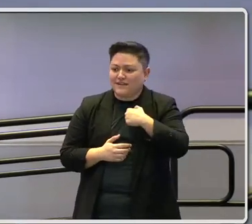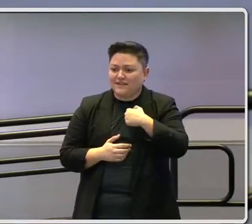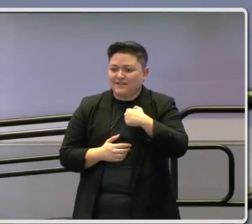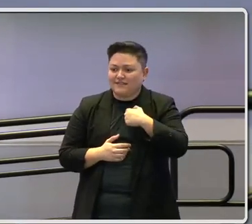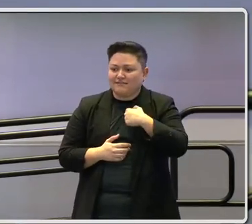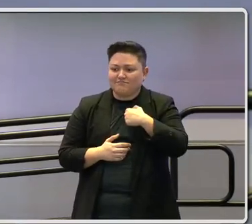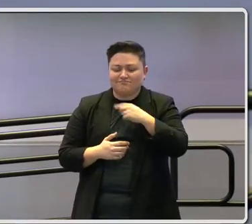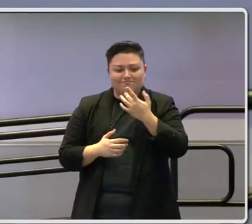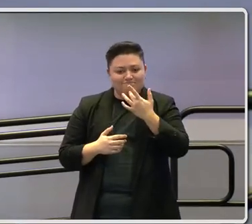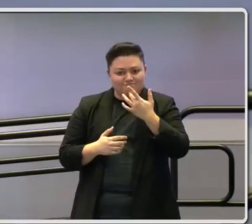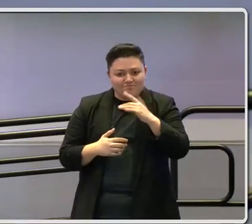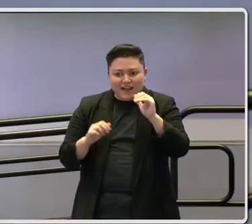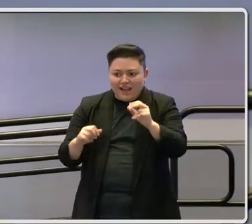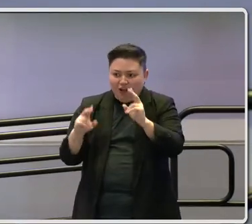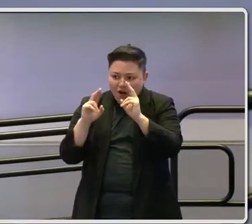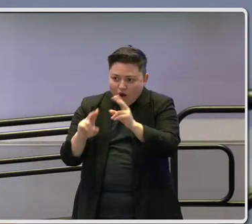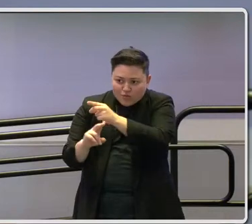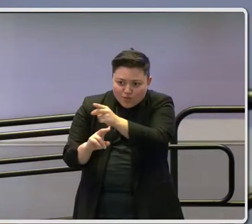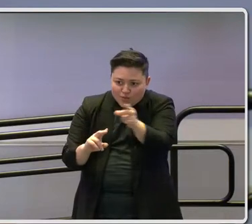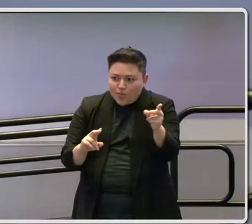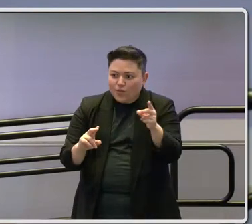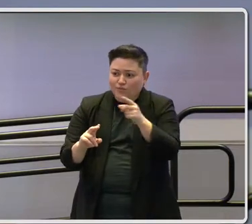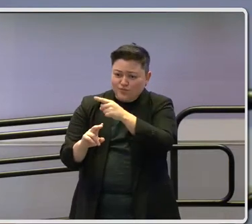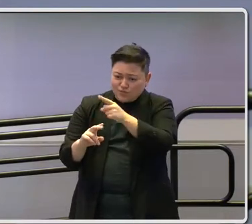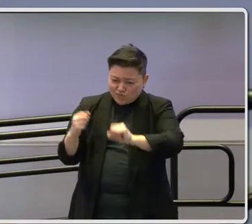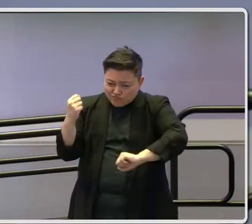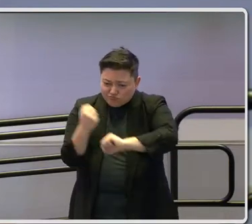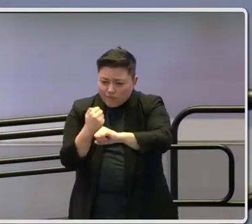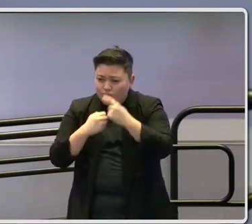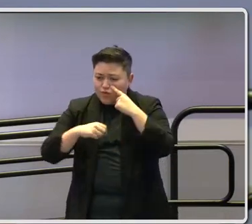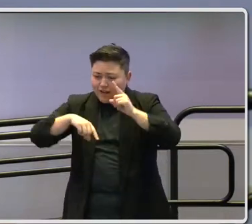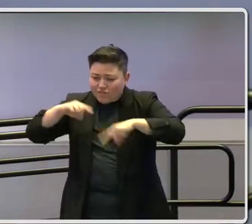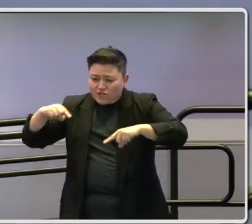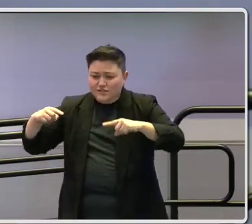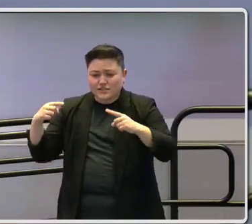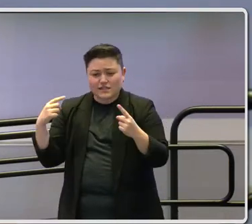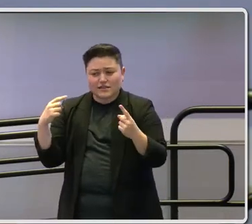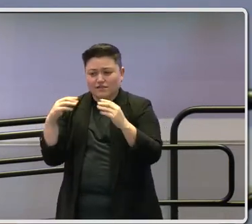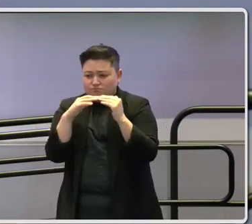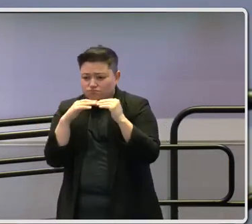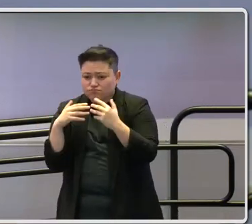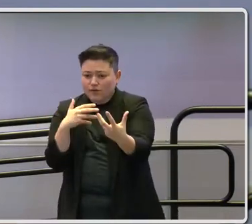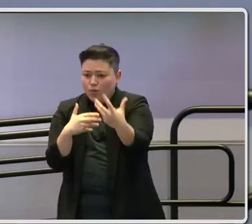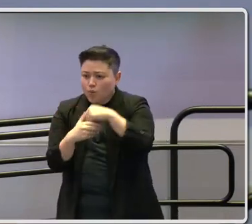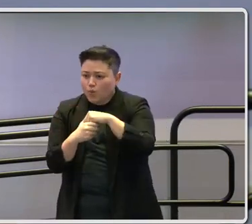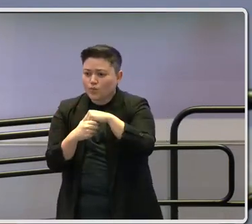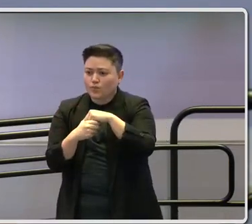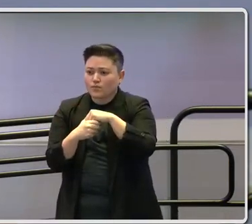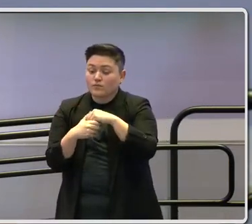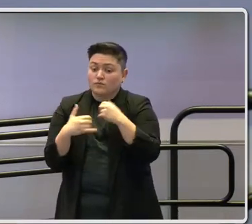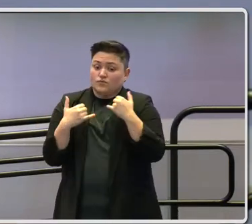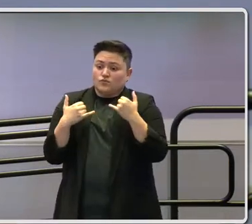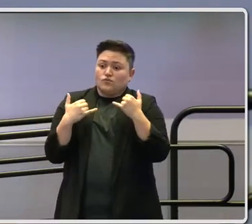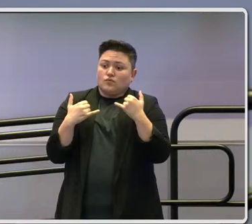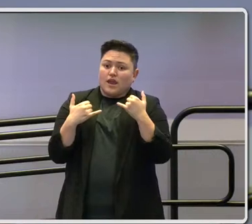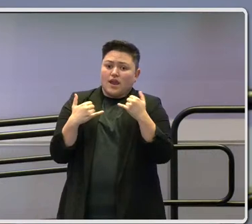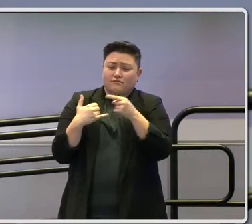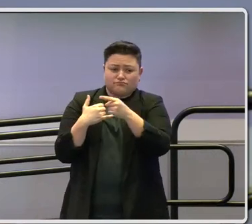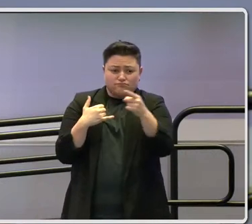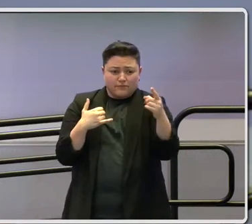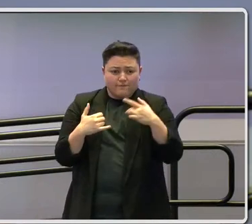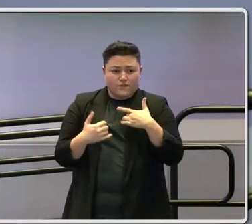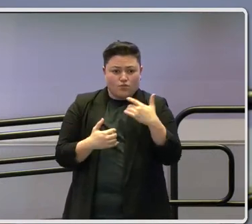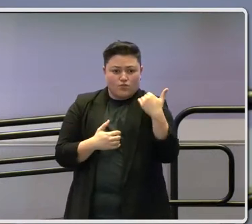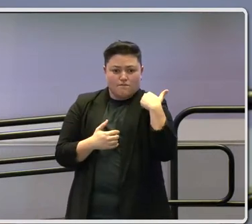celebrate and honor the women who advocate for diversity, equity, inclusion. Today, we have been reminded of the